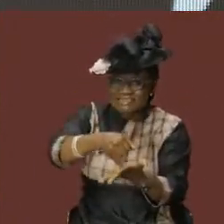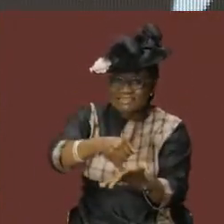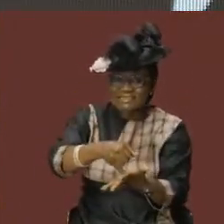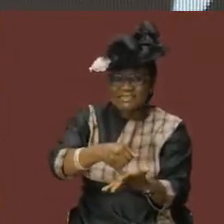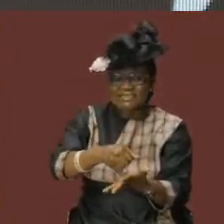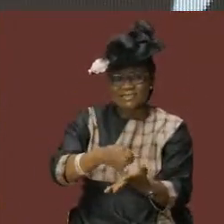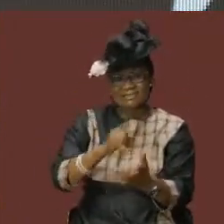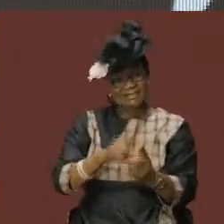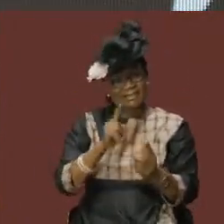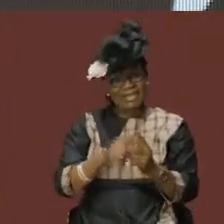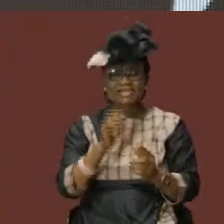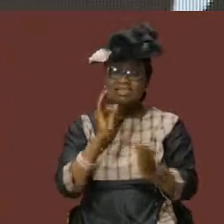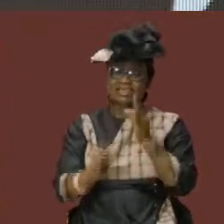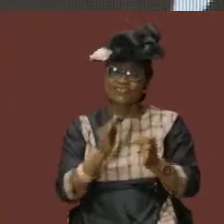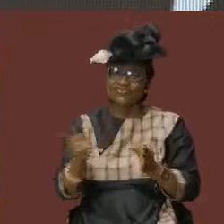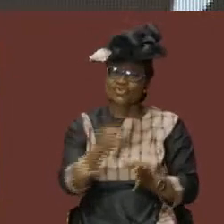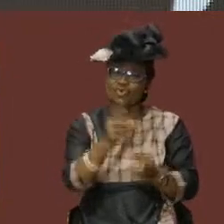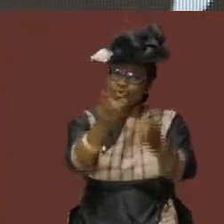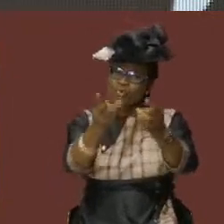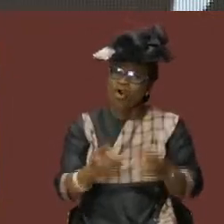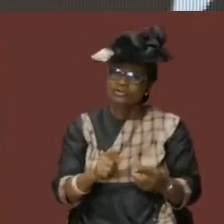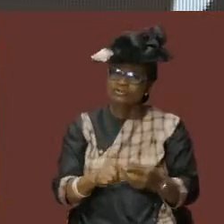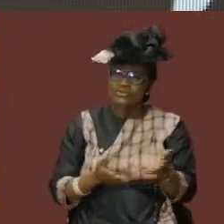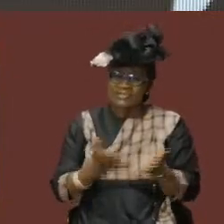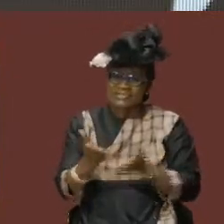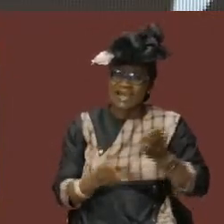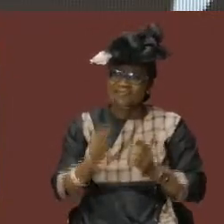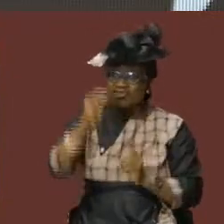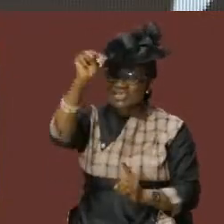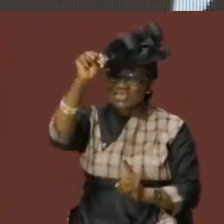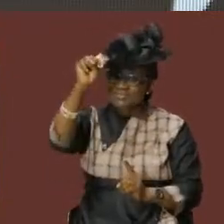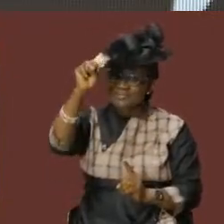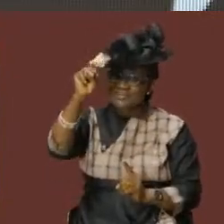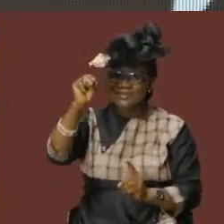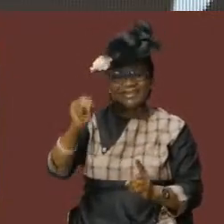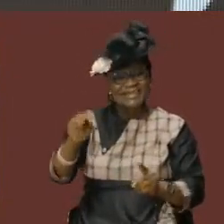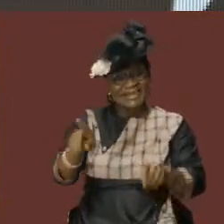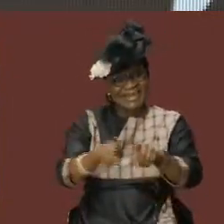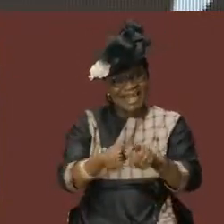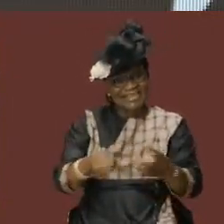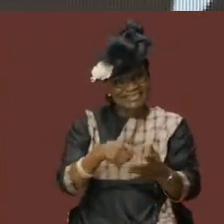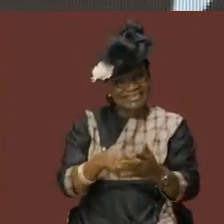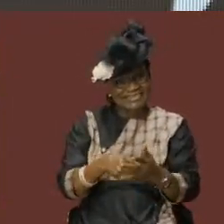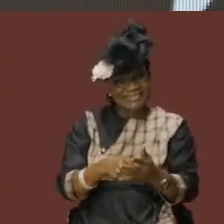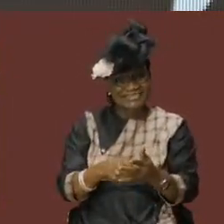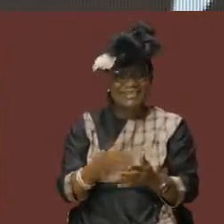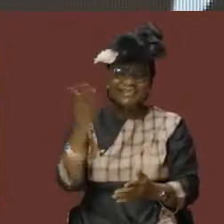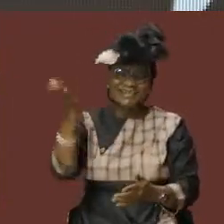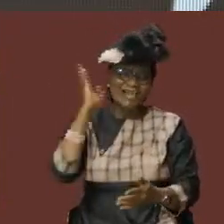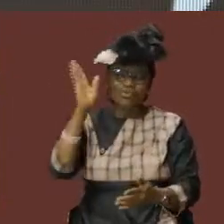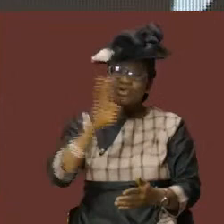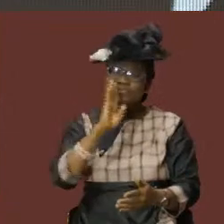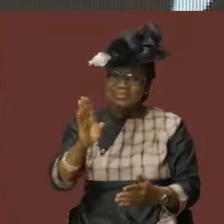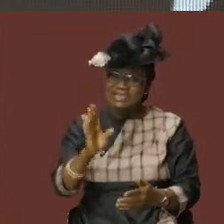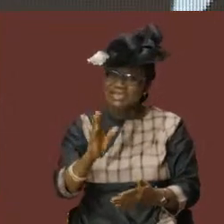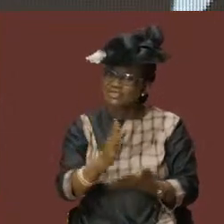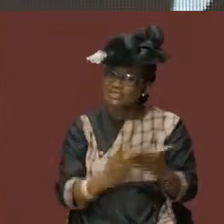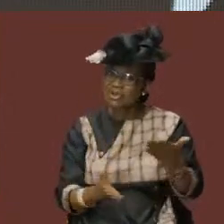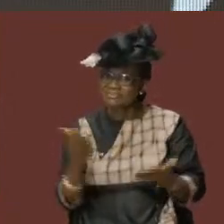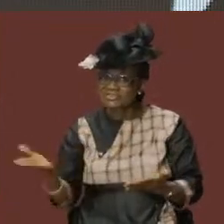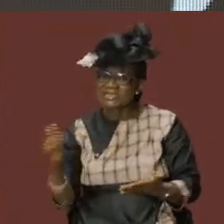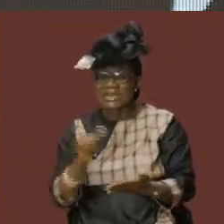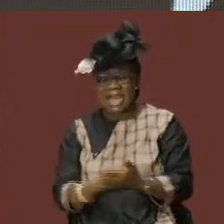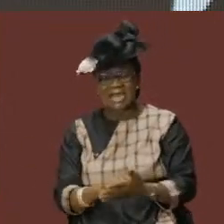And then if you want to serve him like this, then there might be certain things that may want to hinder